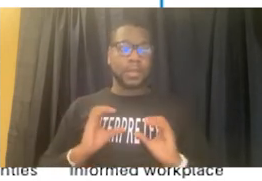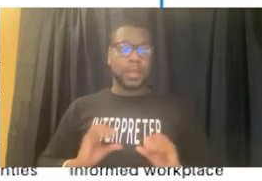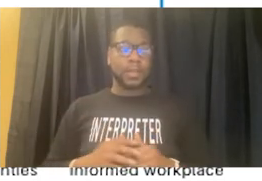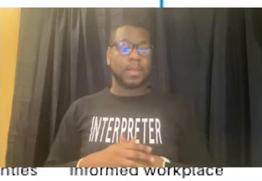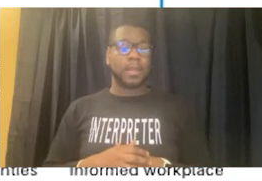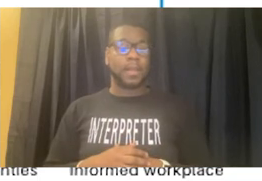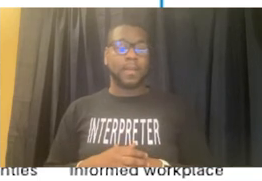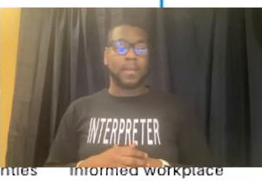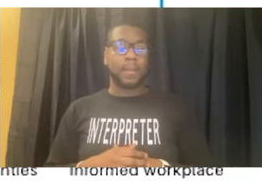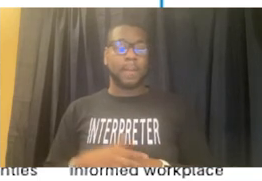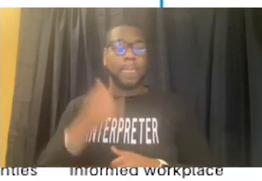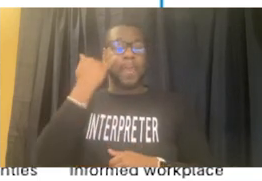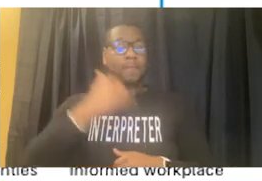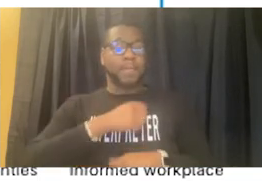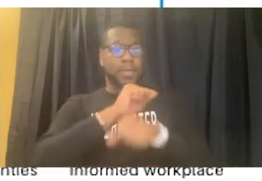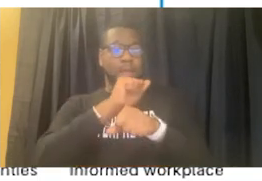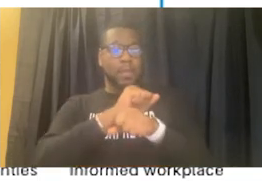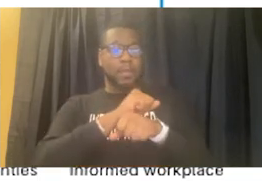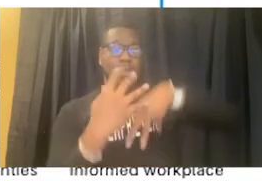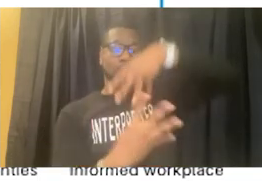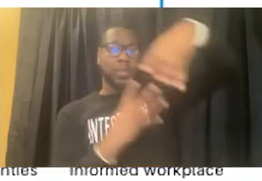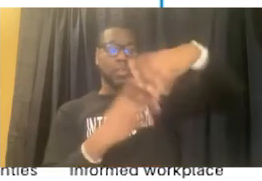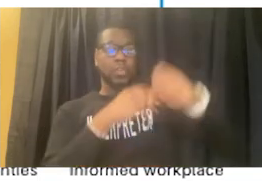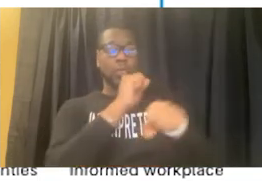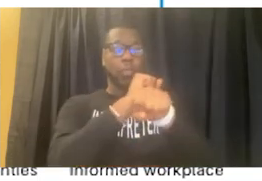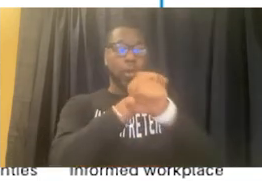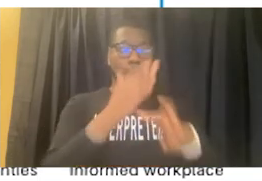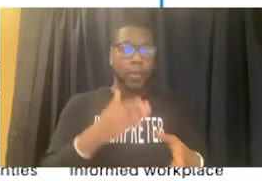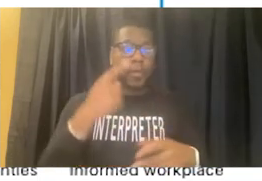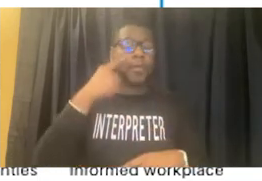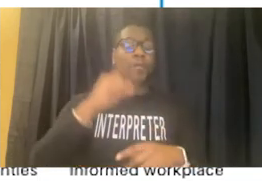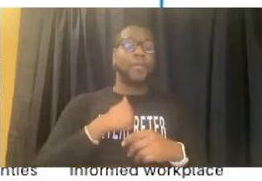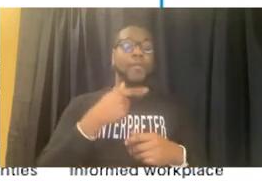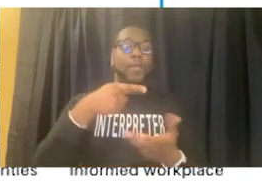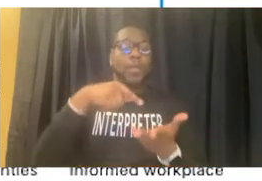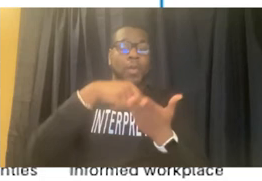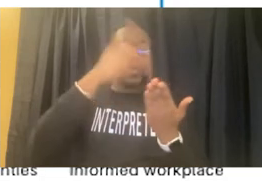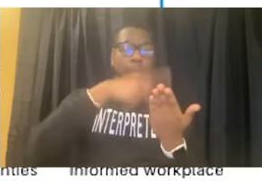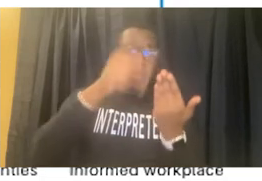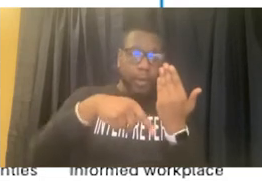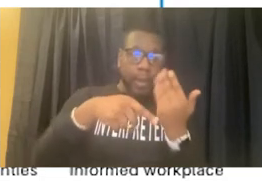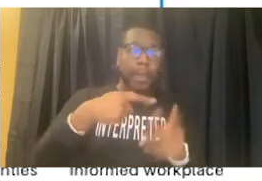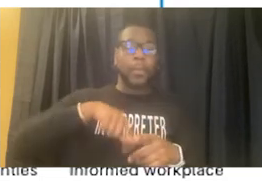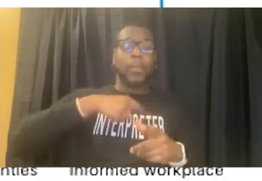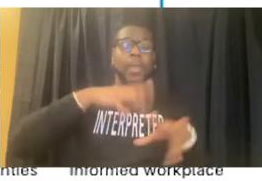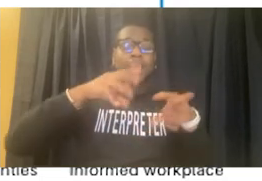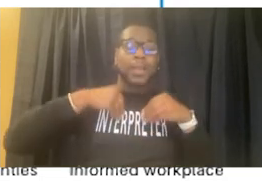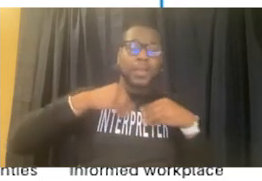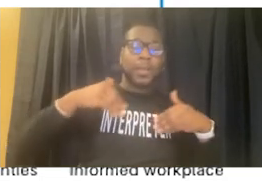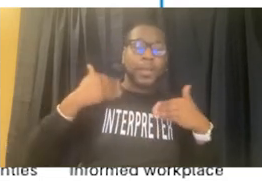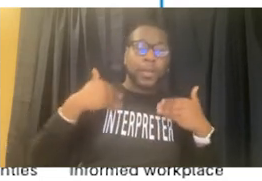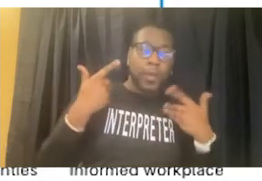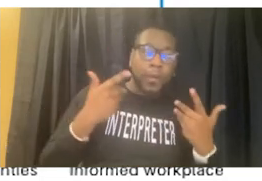for this residential program, and it's really great, we accept youth that are female identifying, we accept, maybe we